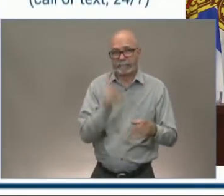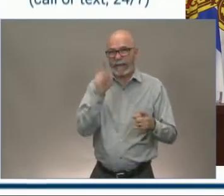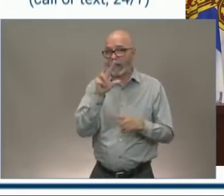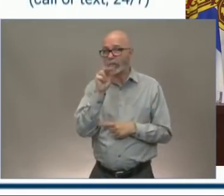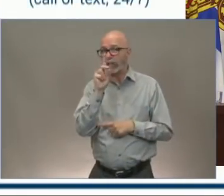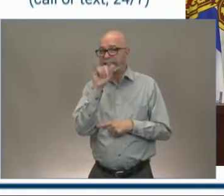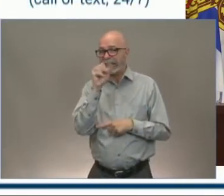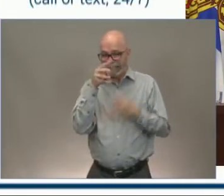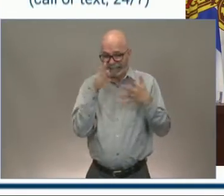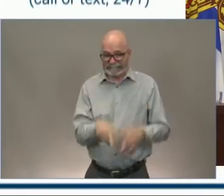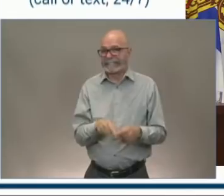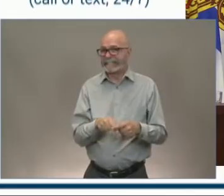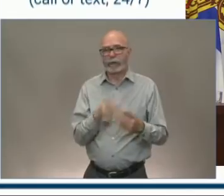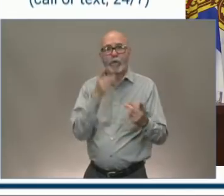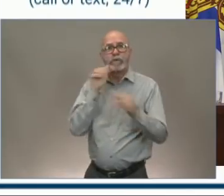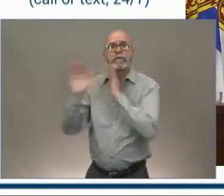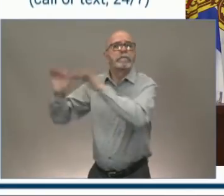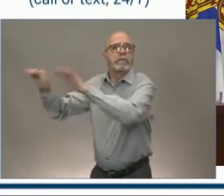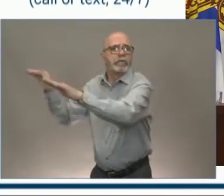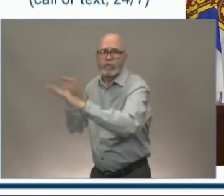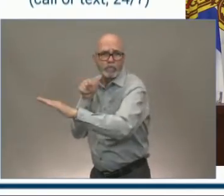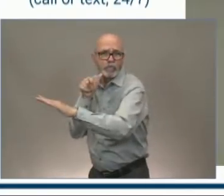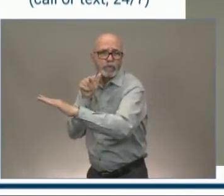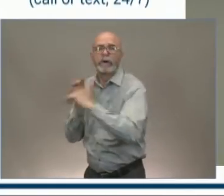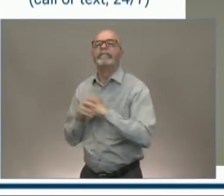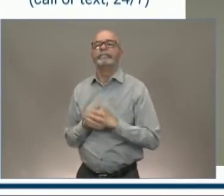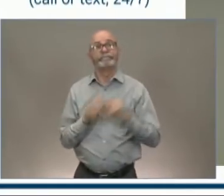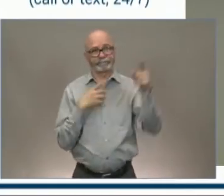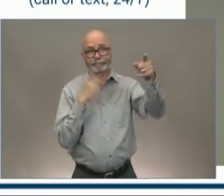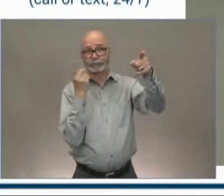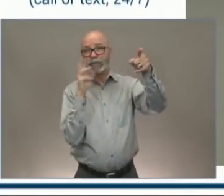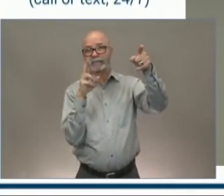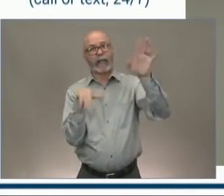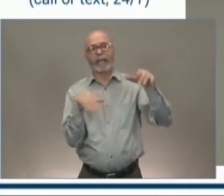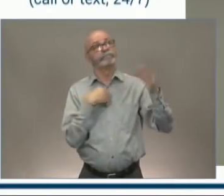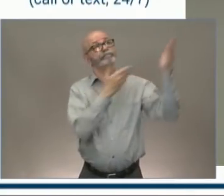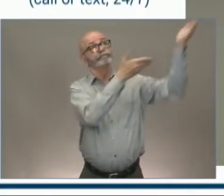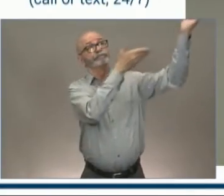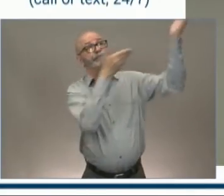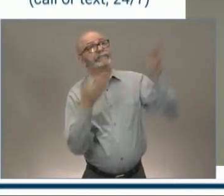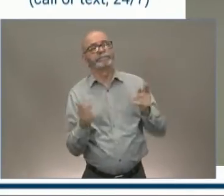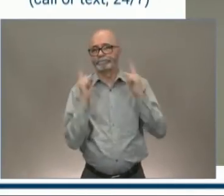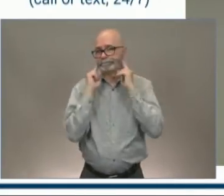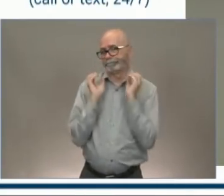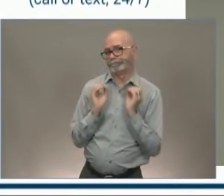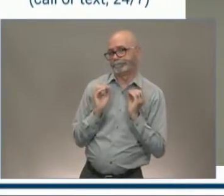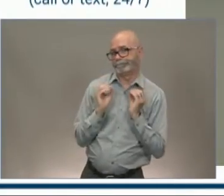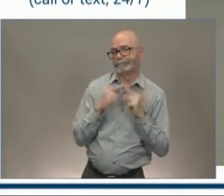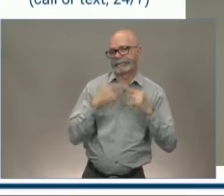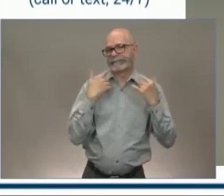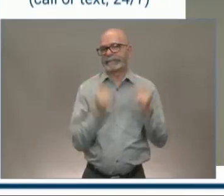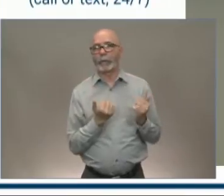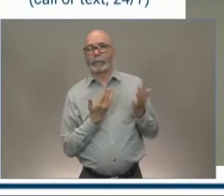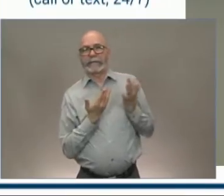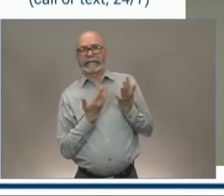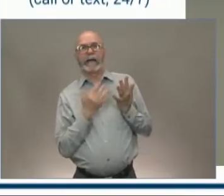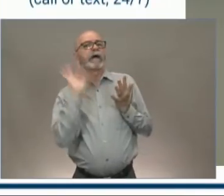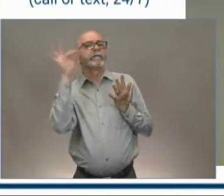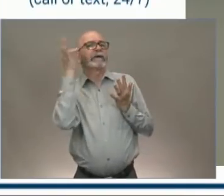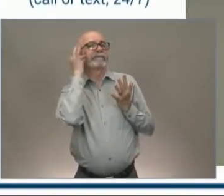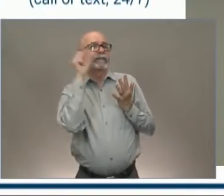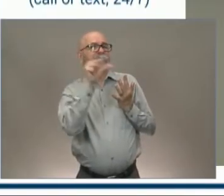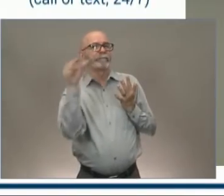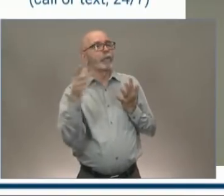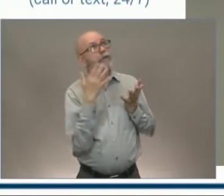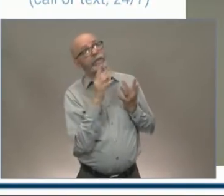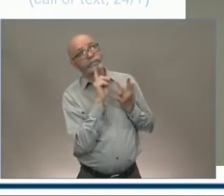We don't have final confirmation on delivery. We actually have to give an answer back to the federal government about whether we